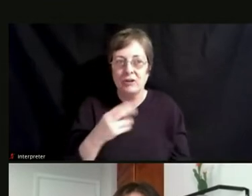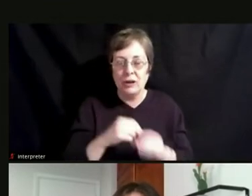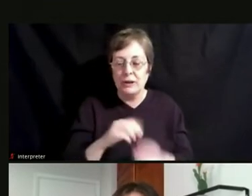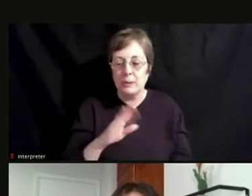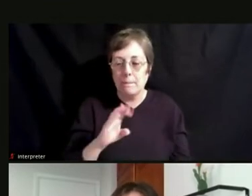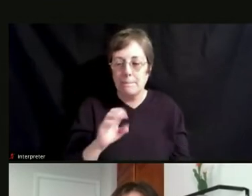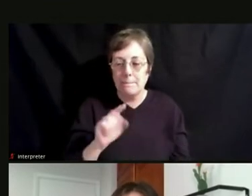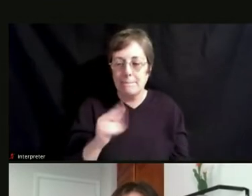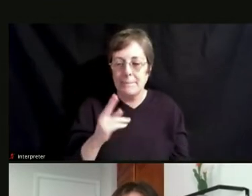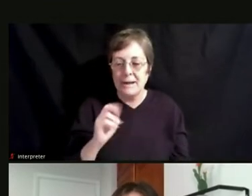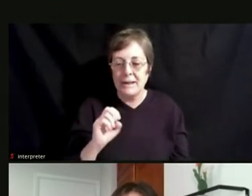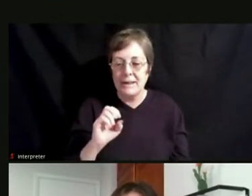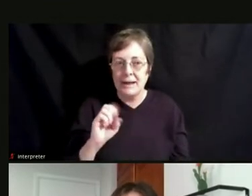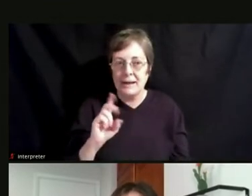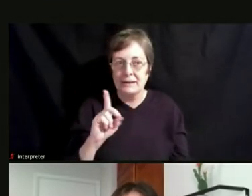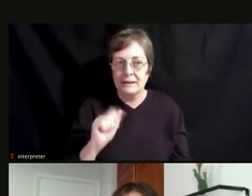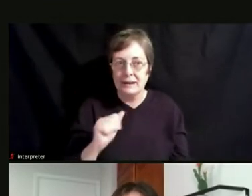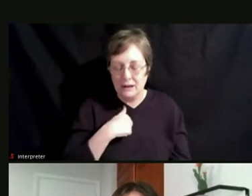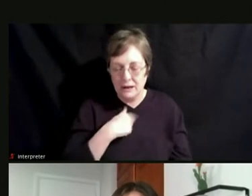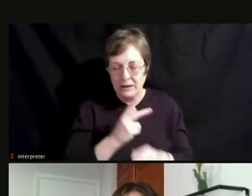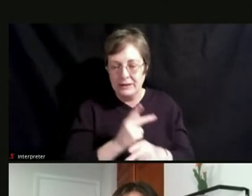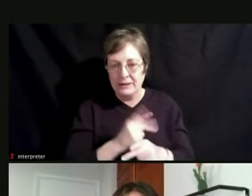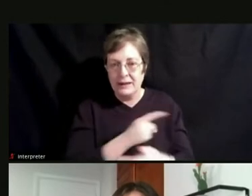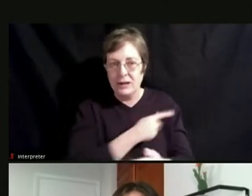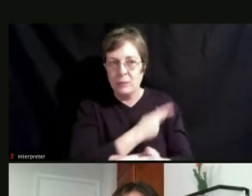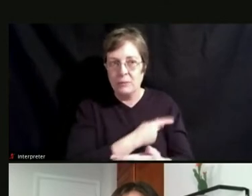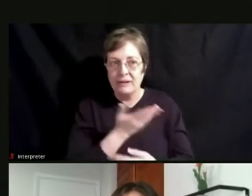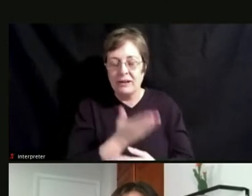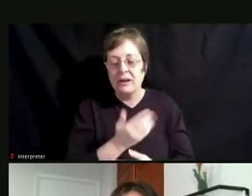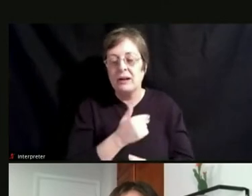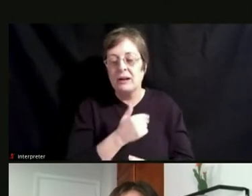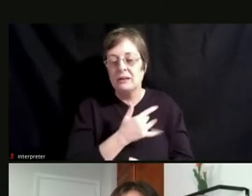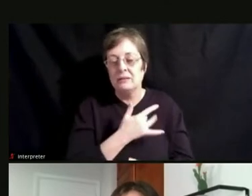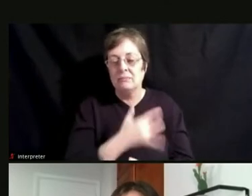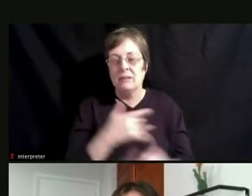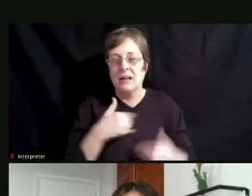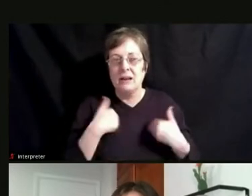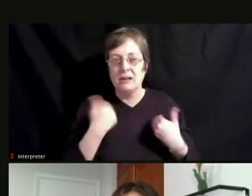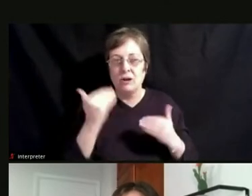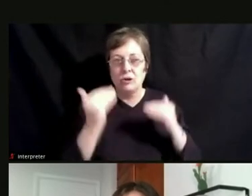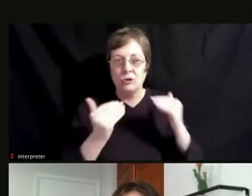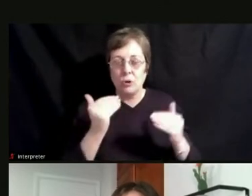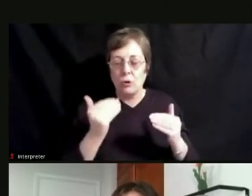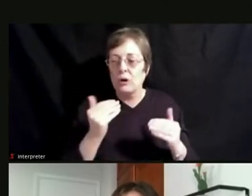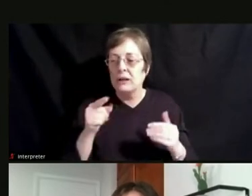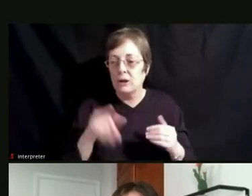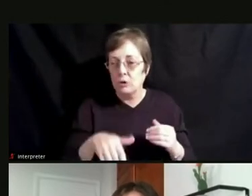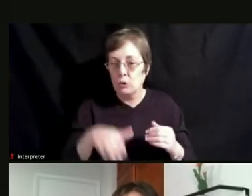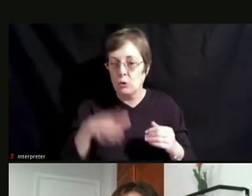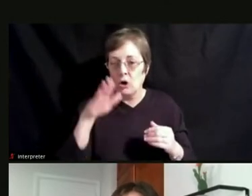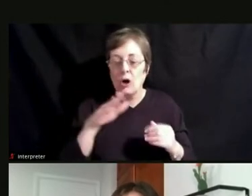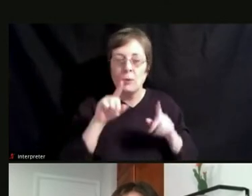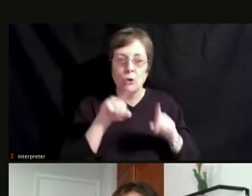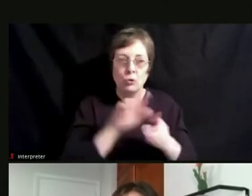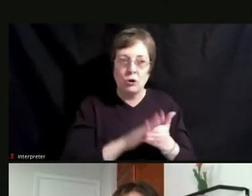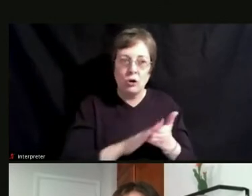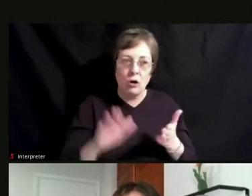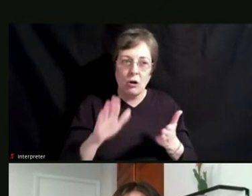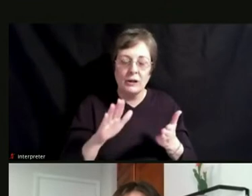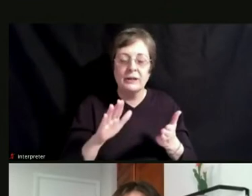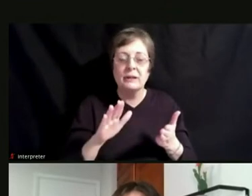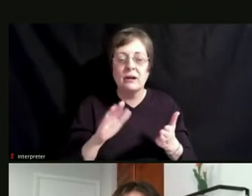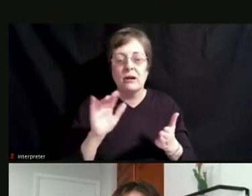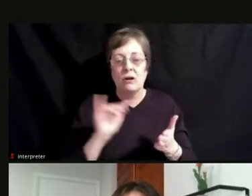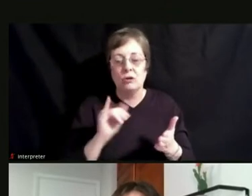I am taking care of patients there, usually young adults, so patients who have grown up and are in college, and they